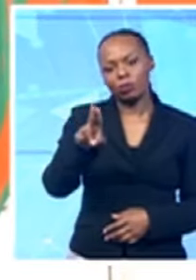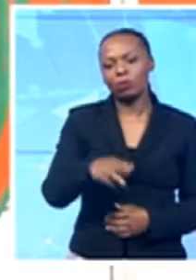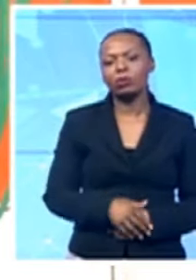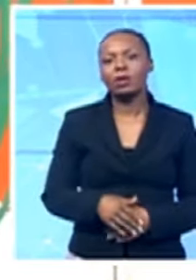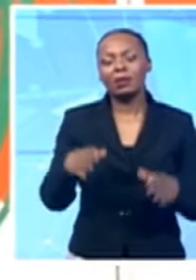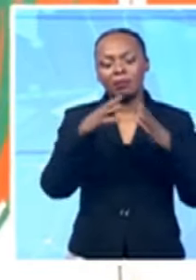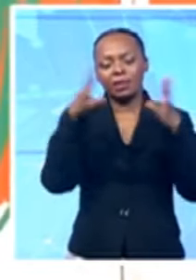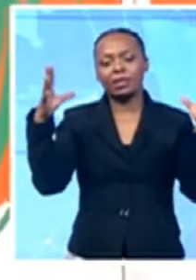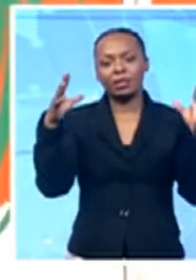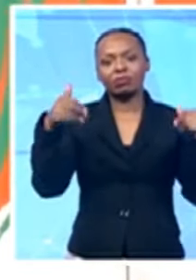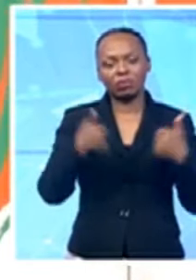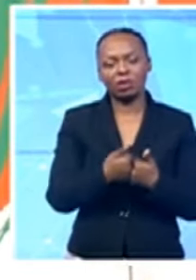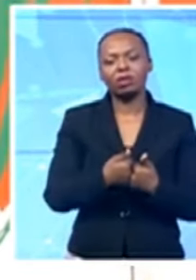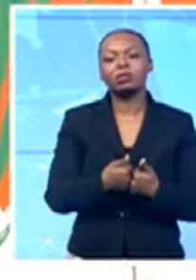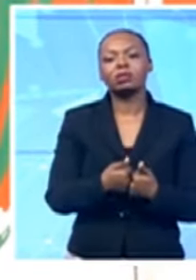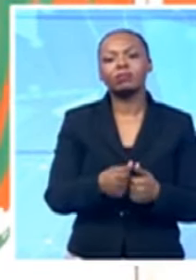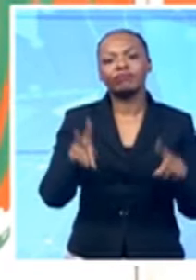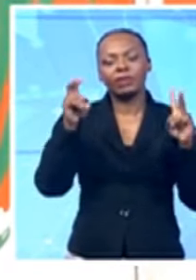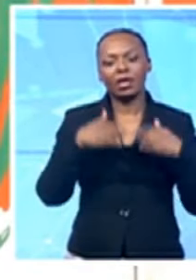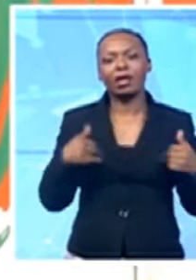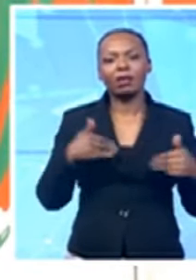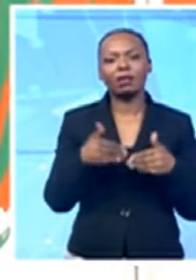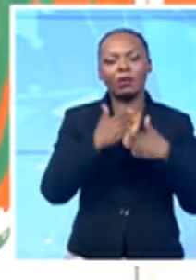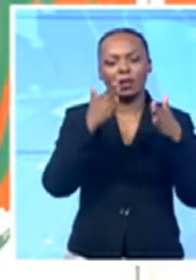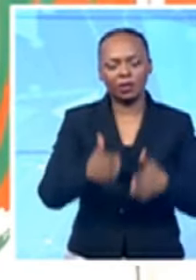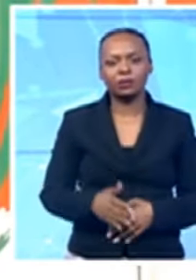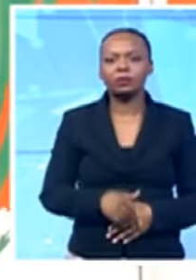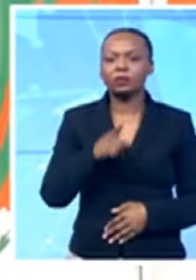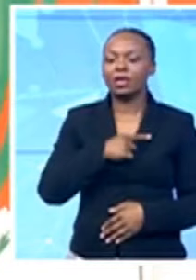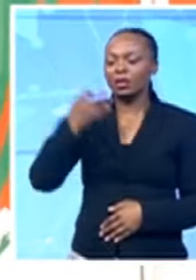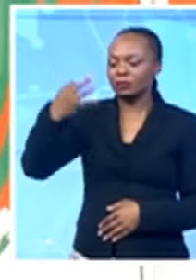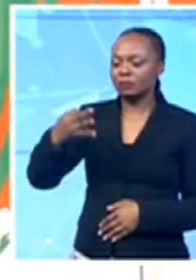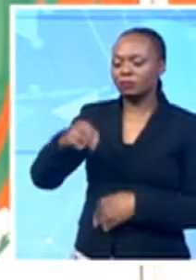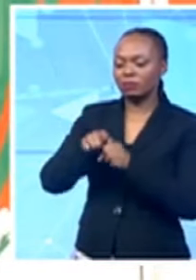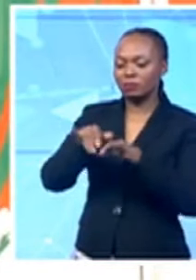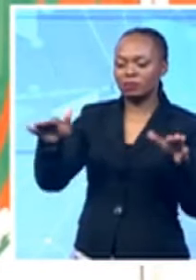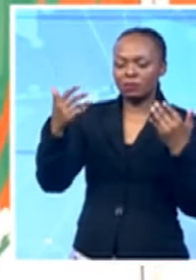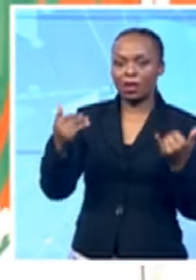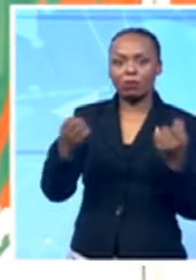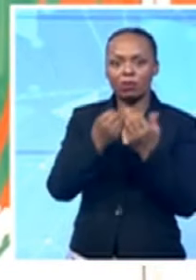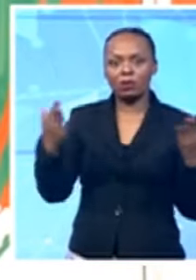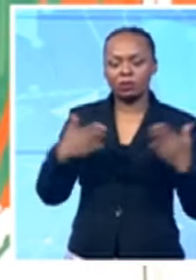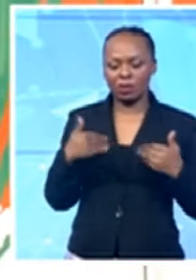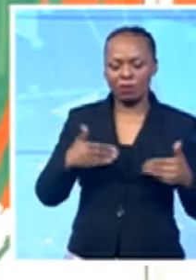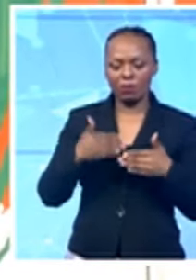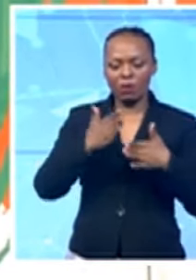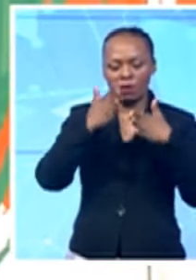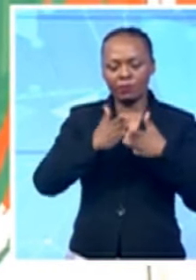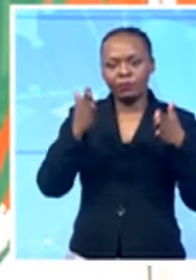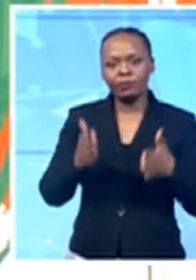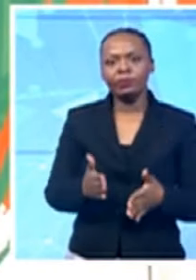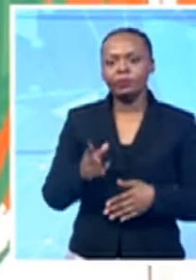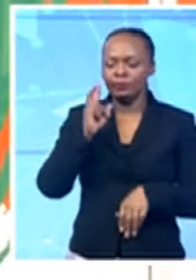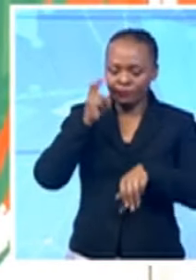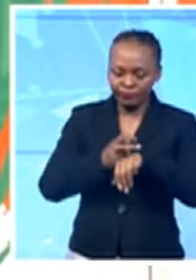pandemic, explaining to us there that, there's still quite a number of health workers who are still to get their much-needed jabs, but it seems